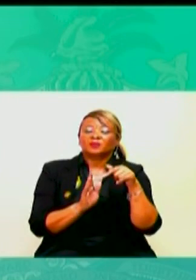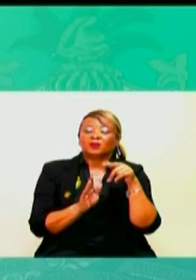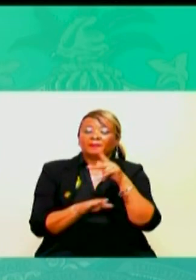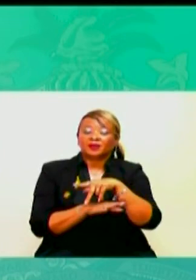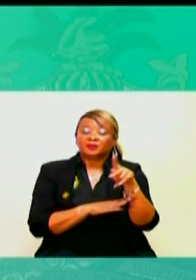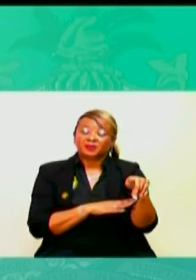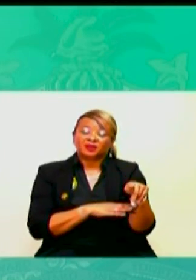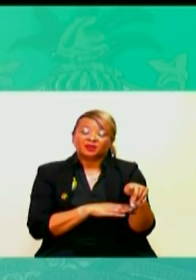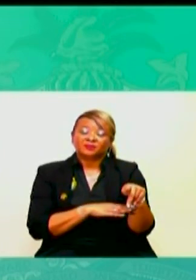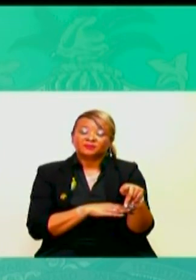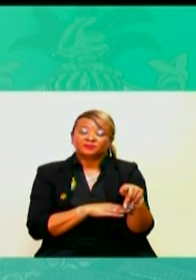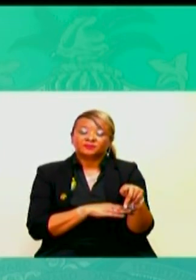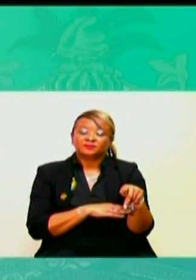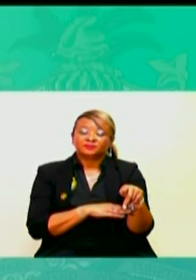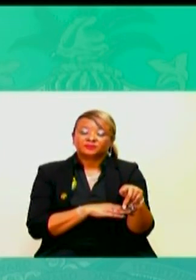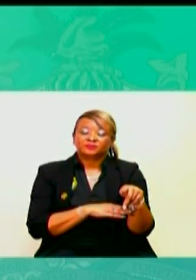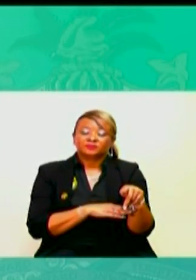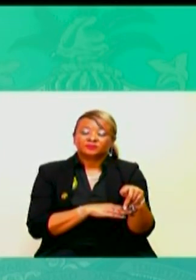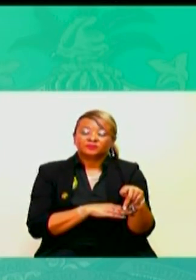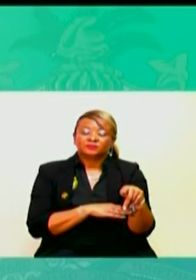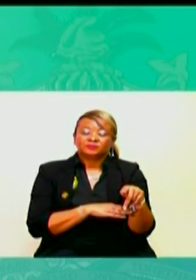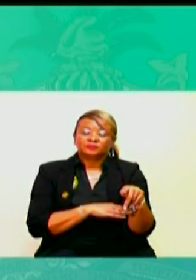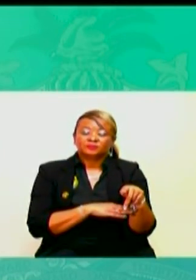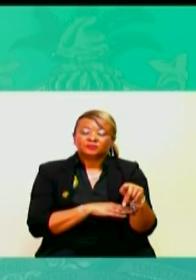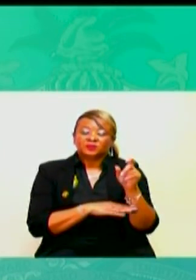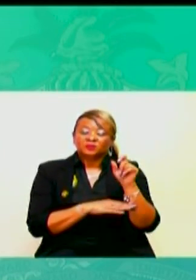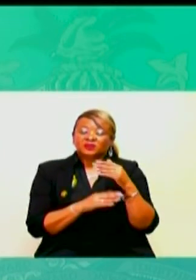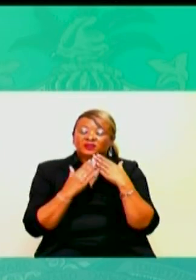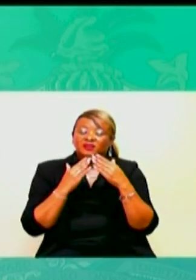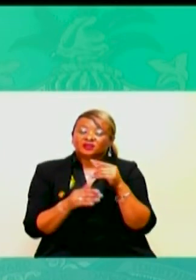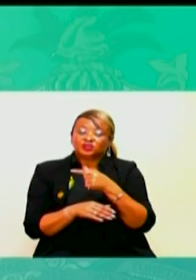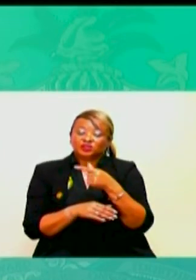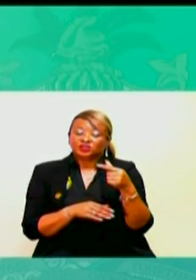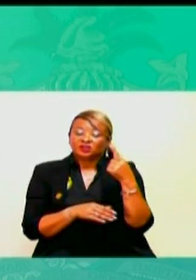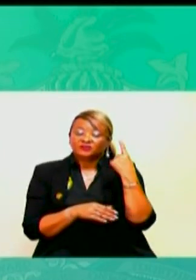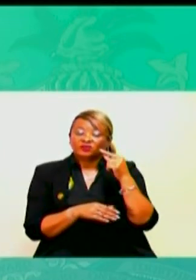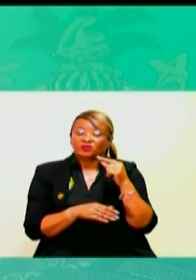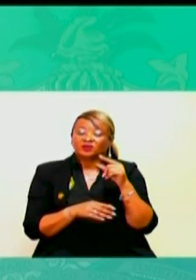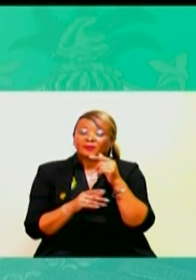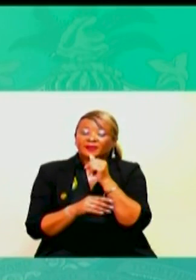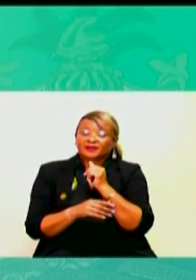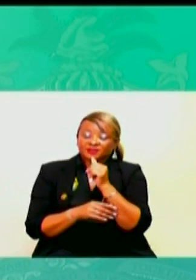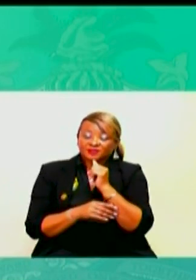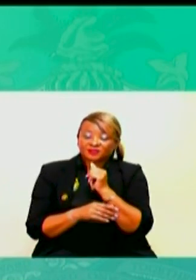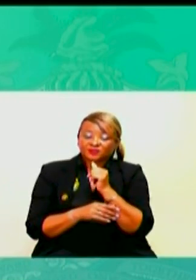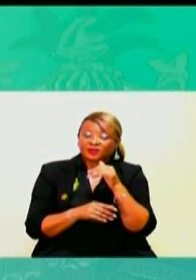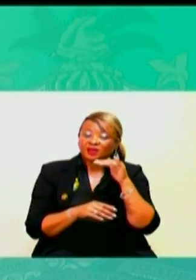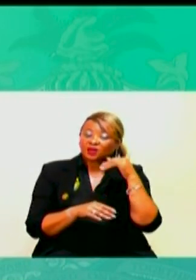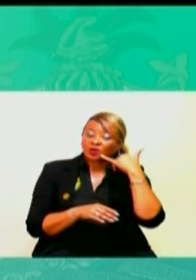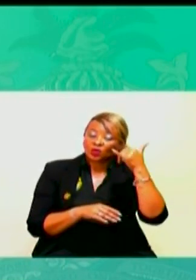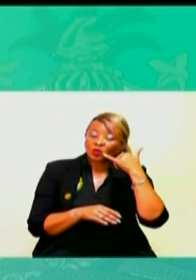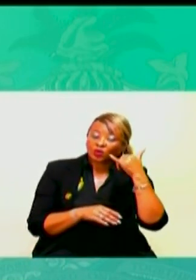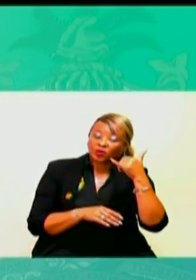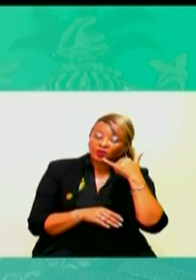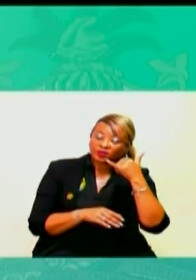pensionable. You know, I must thank Gigi for her patience when I call endlessly and tirelessly, yeah,